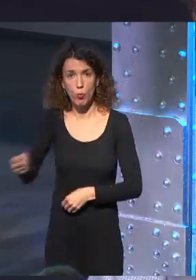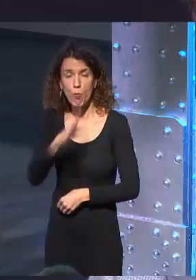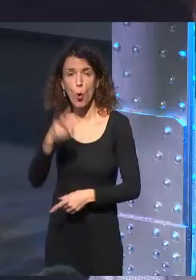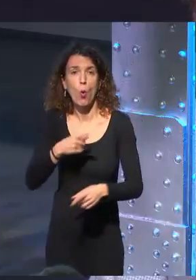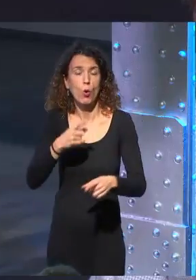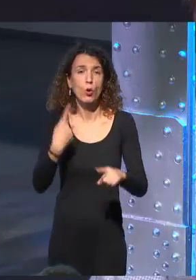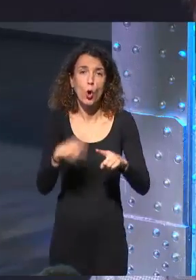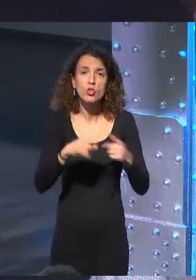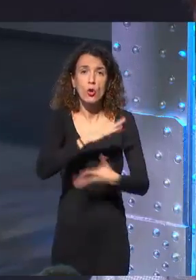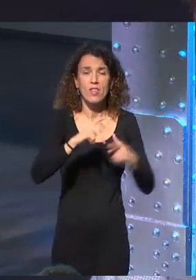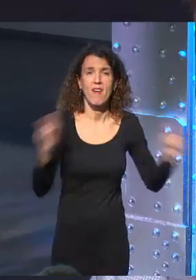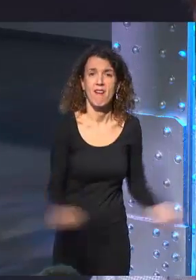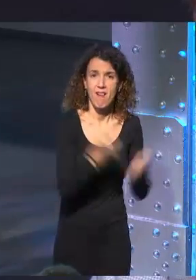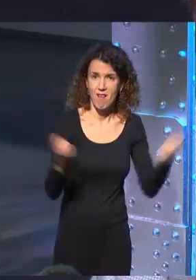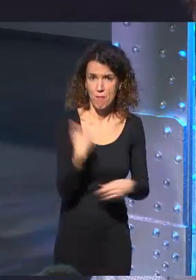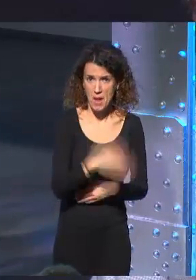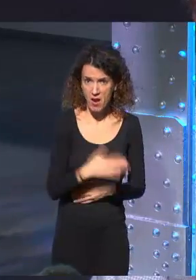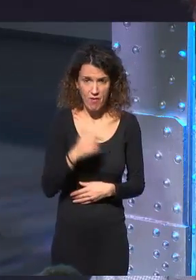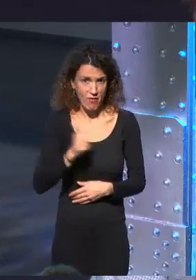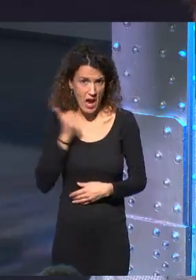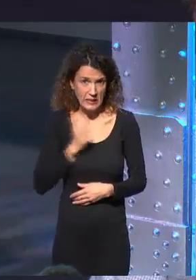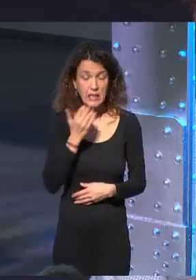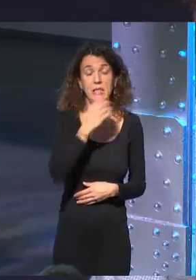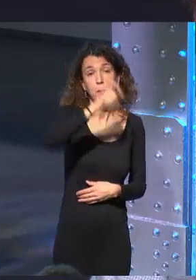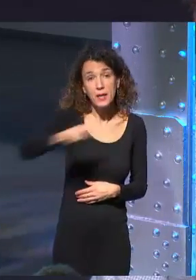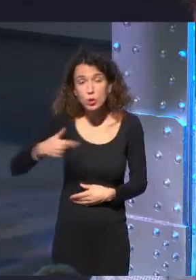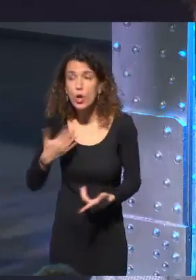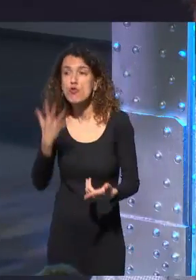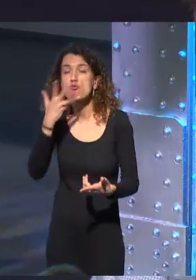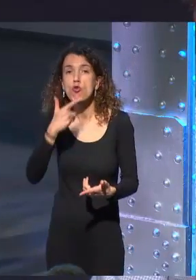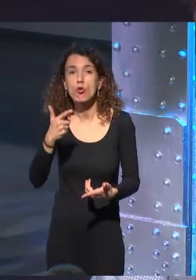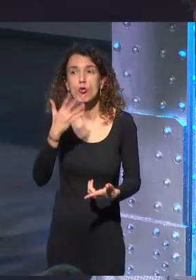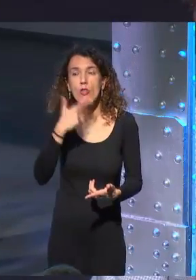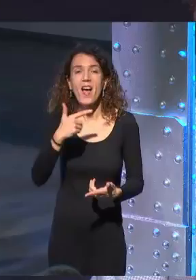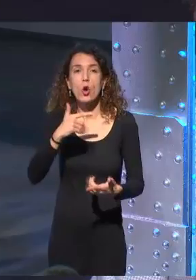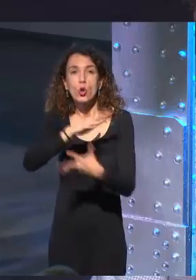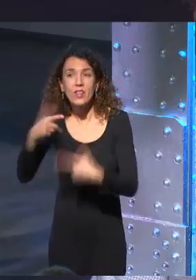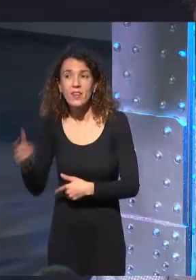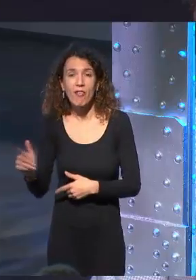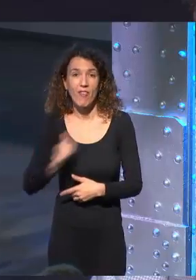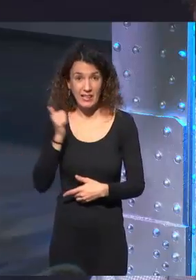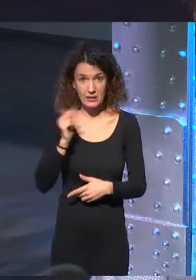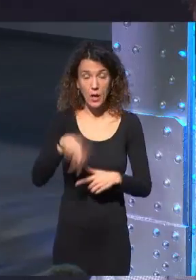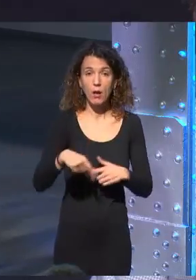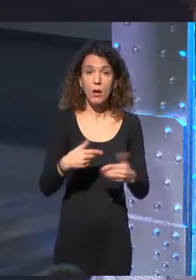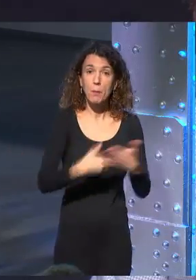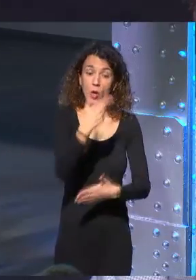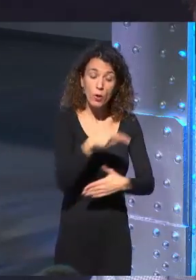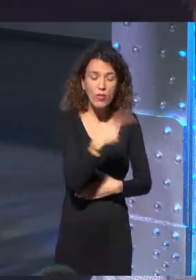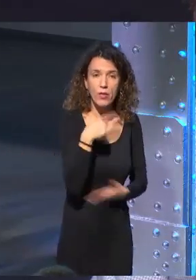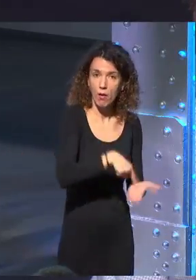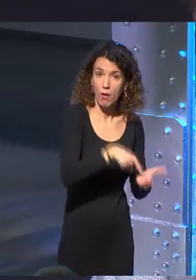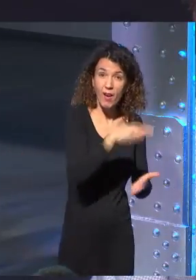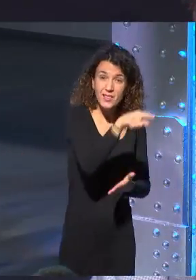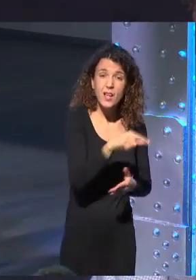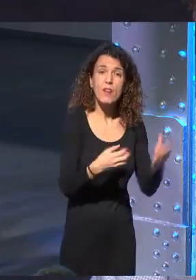legally prosecutable. So these people could be prosecuted for publishing fake news. Even citizens, if they publish a piece of news that is fake about you, you